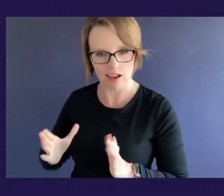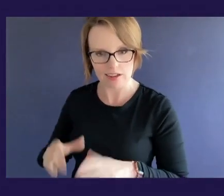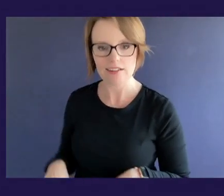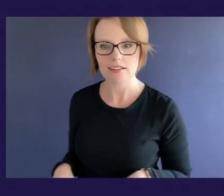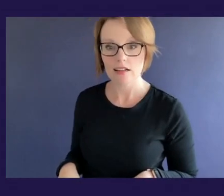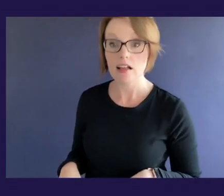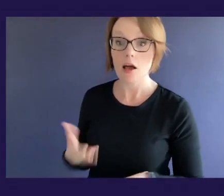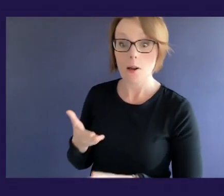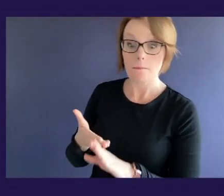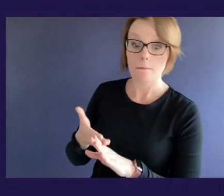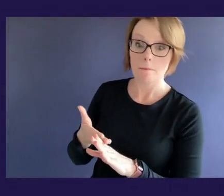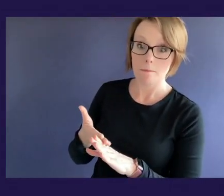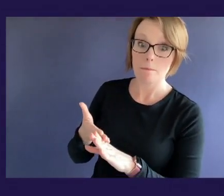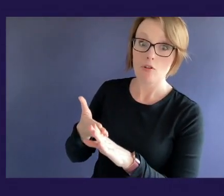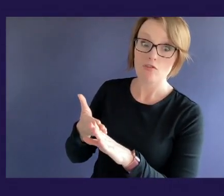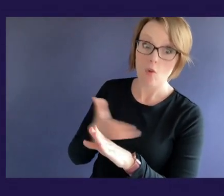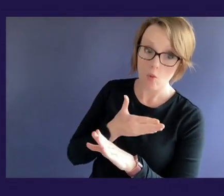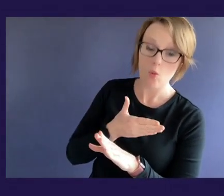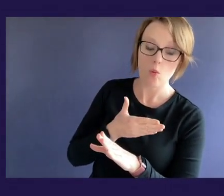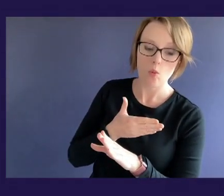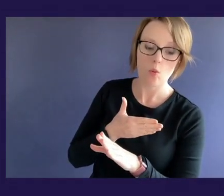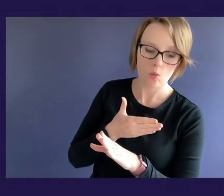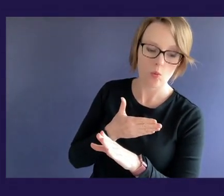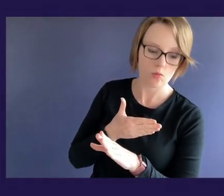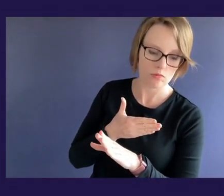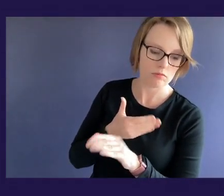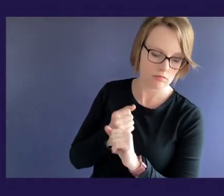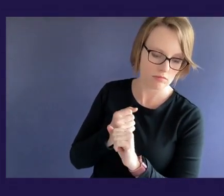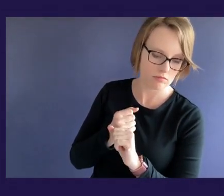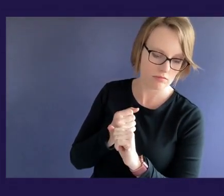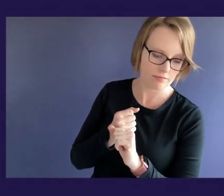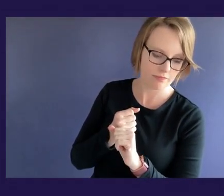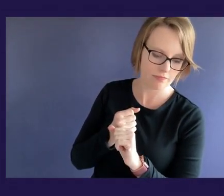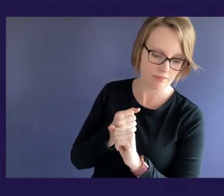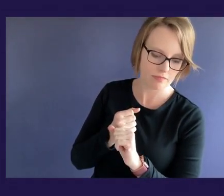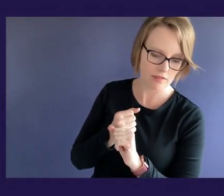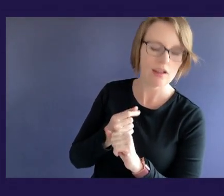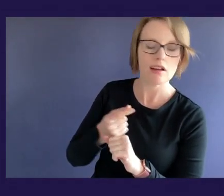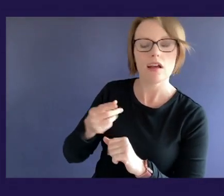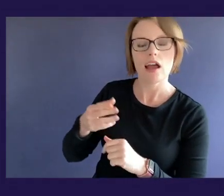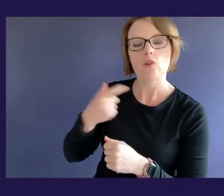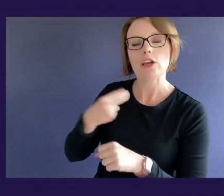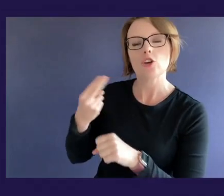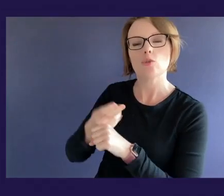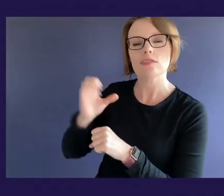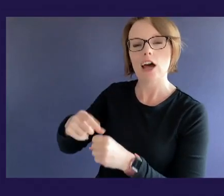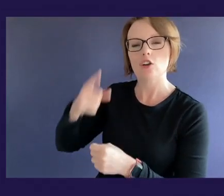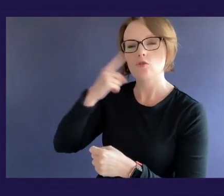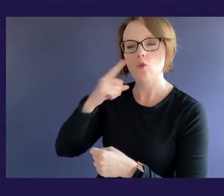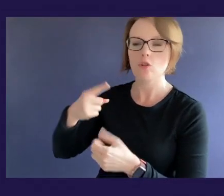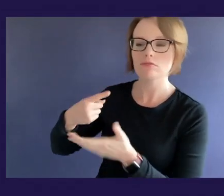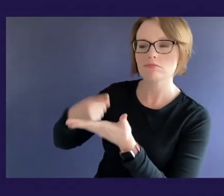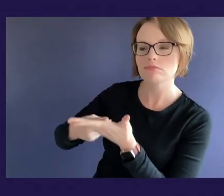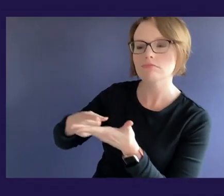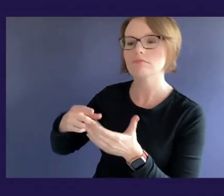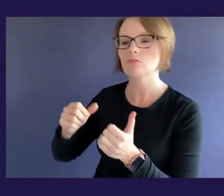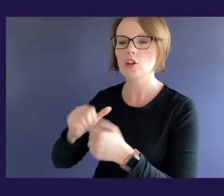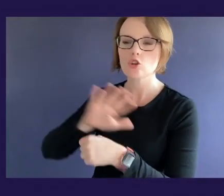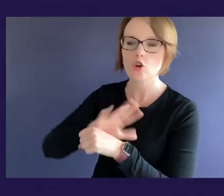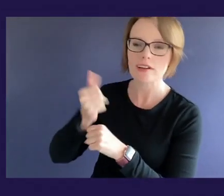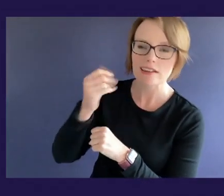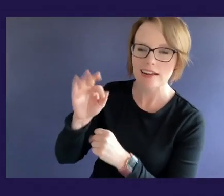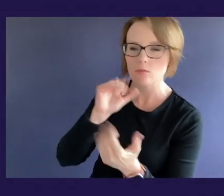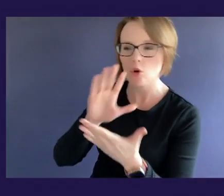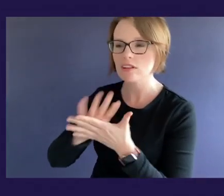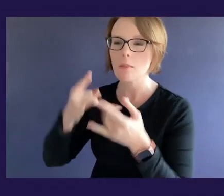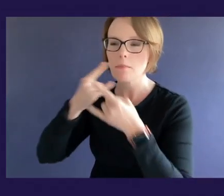about COVID-19 mitigation measures like masking and vaccination. And so these approaches